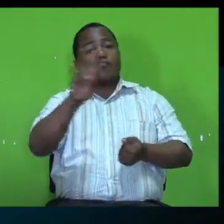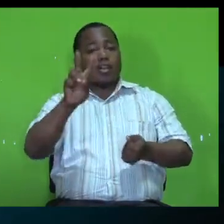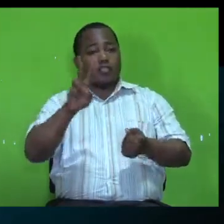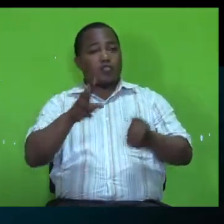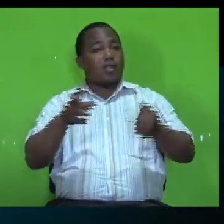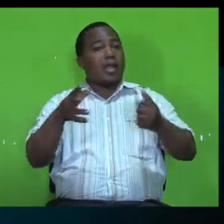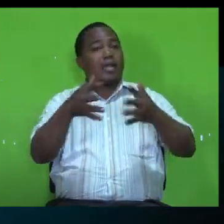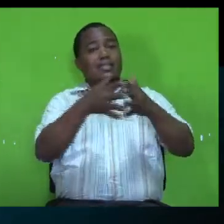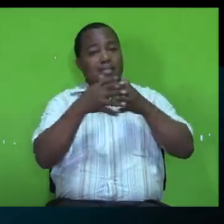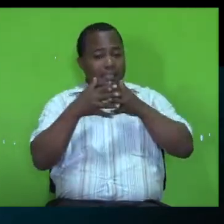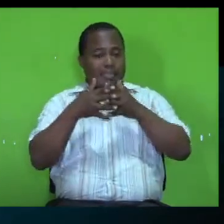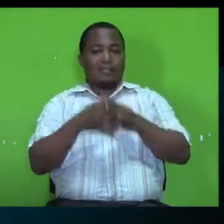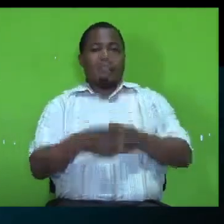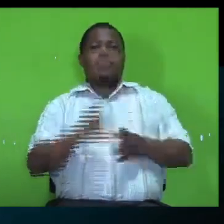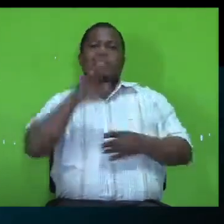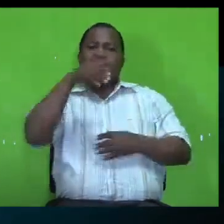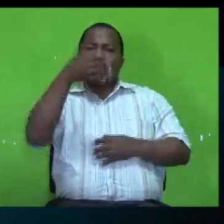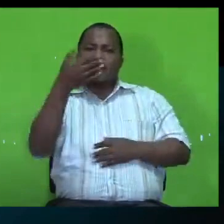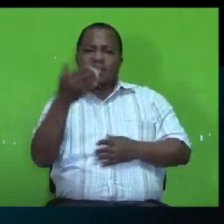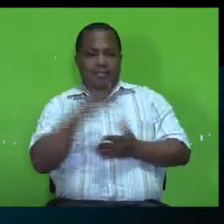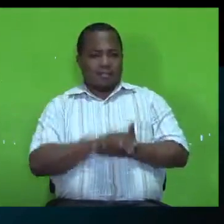system, then